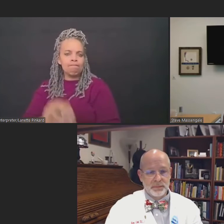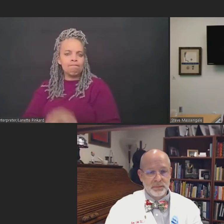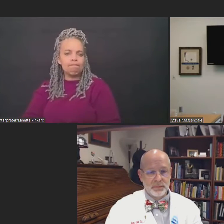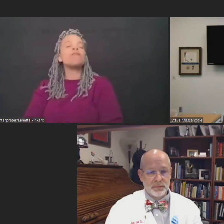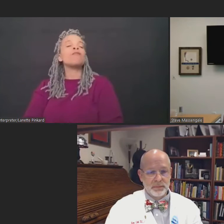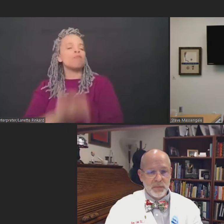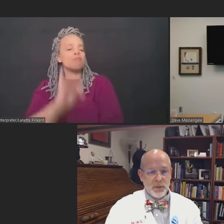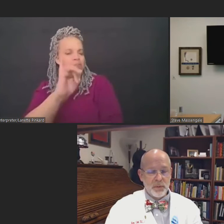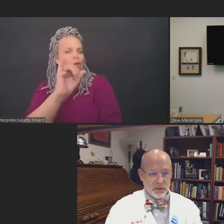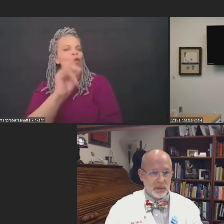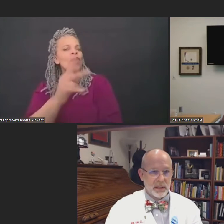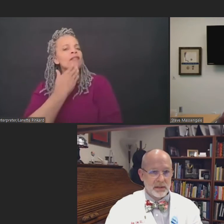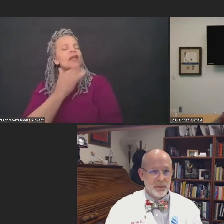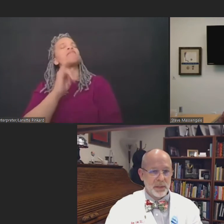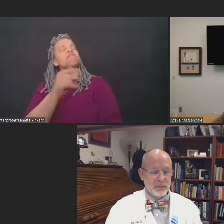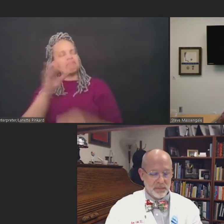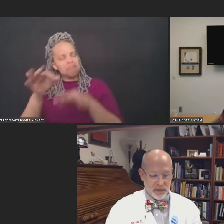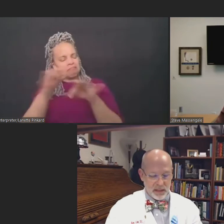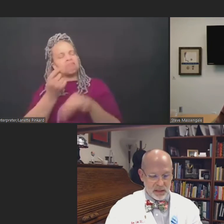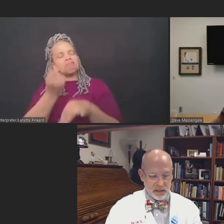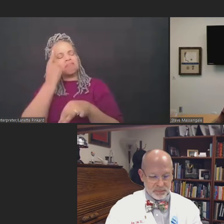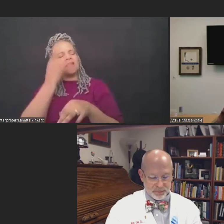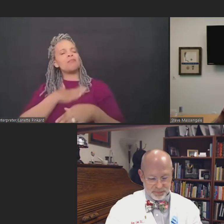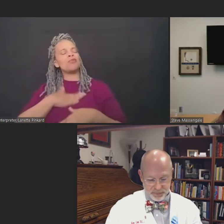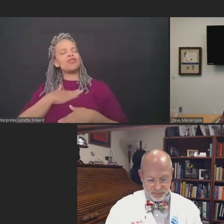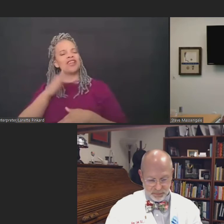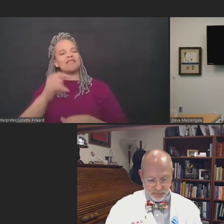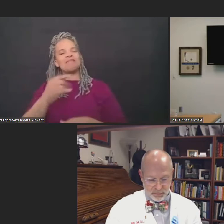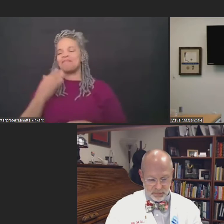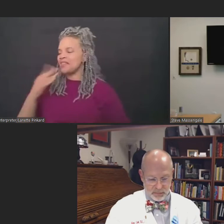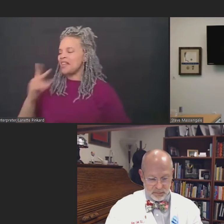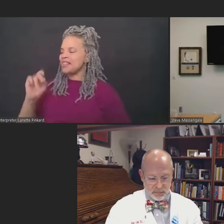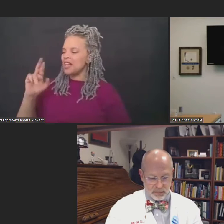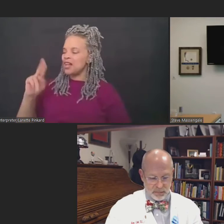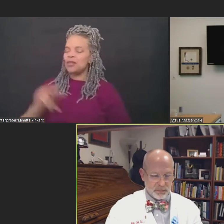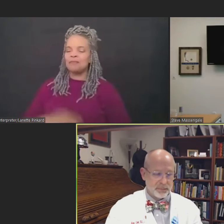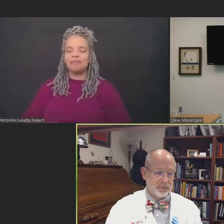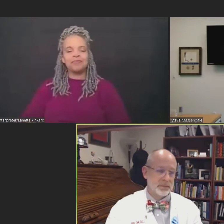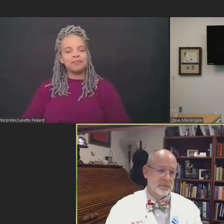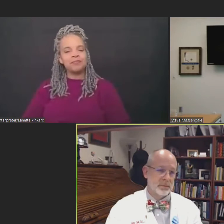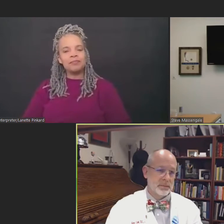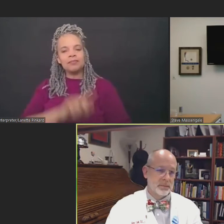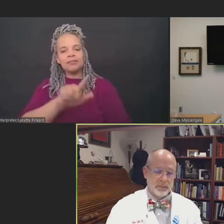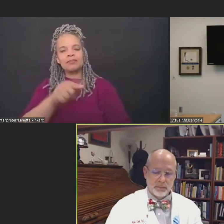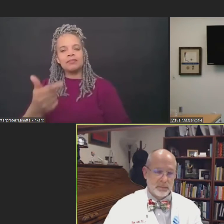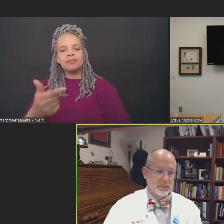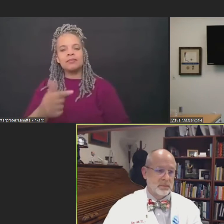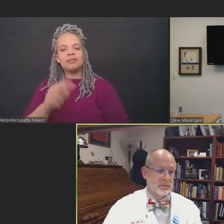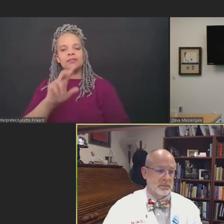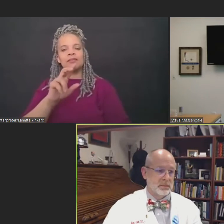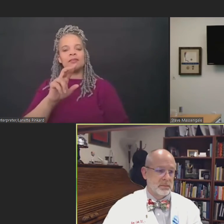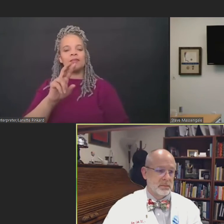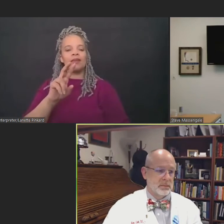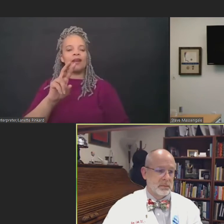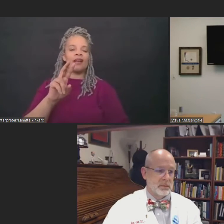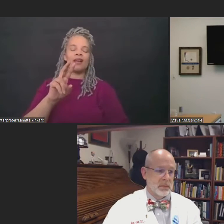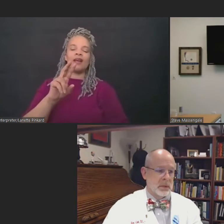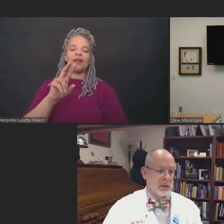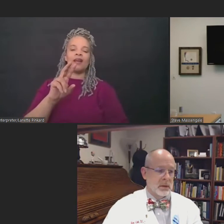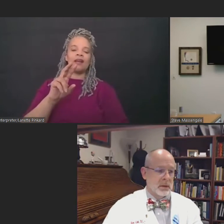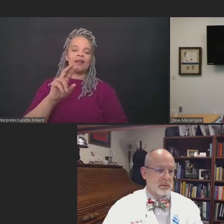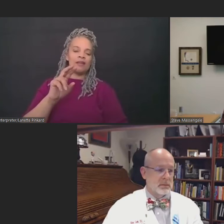Okay, thank you. That explains it. Appreciate it. Yeah. Thanks, Karen. Thanks, Karen. Next, we have Bao Pham with the Daily